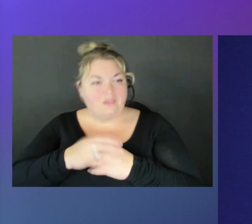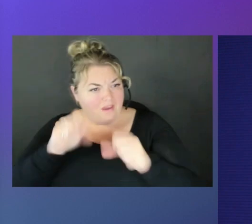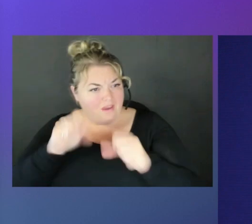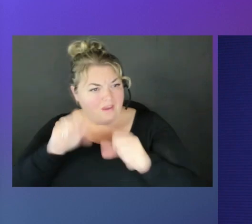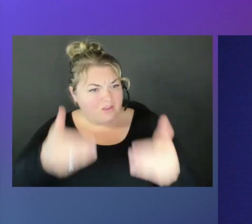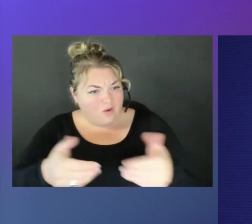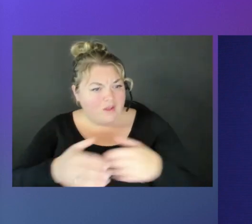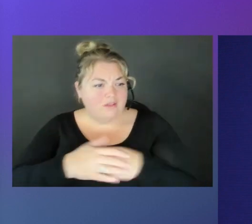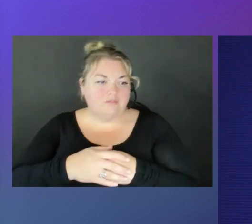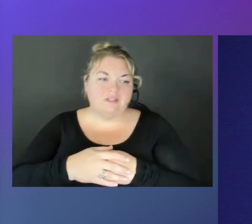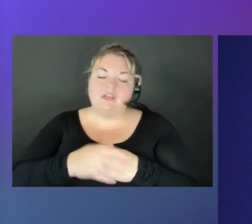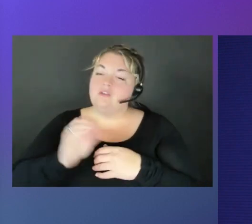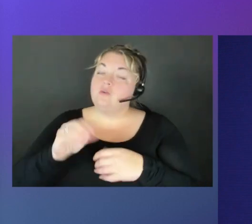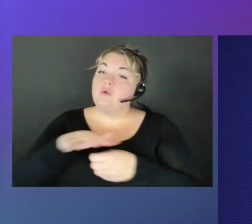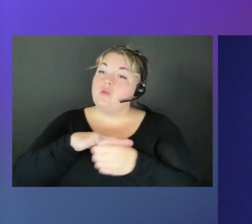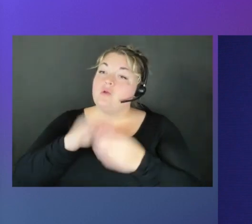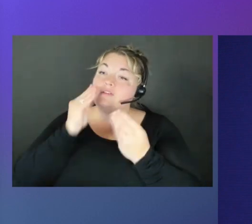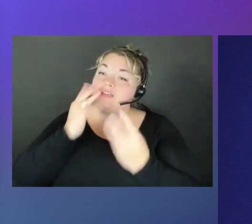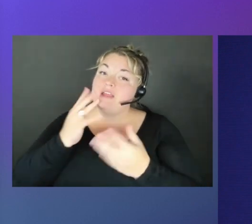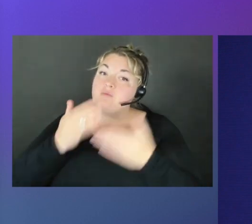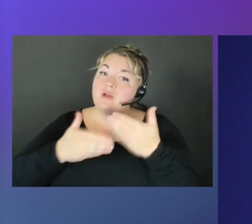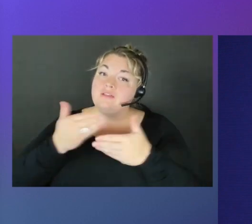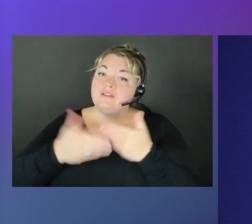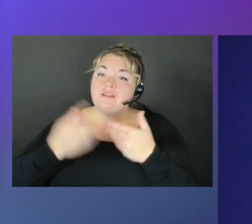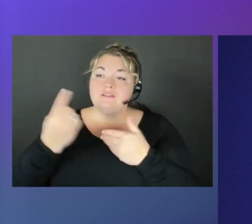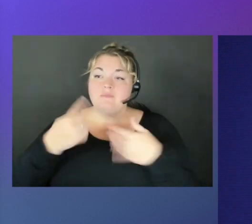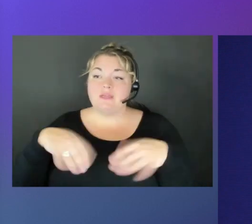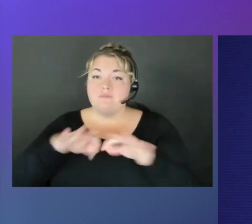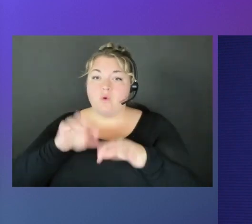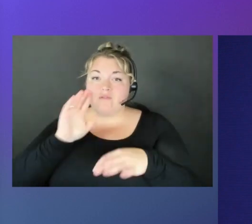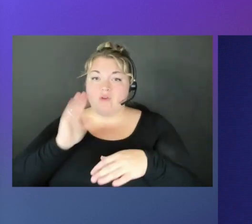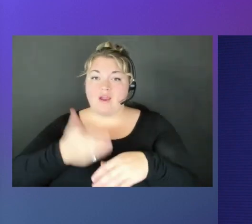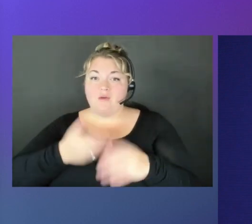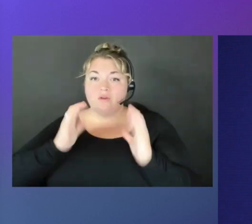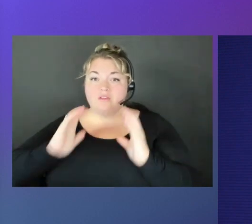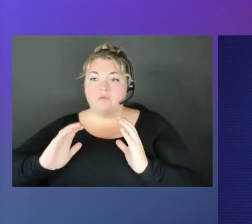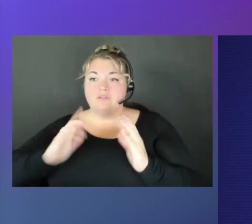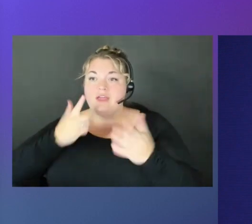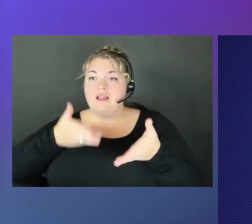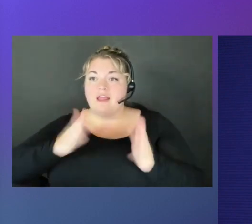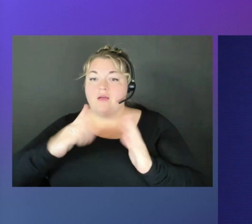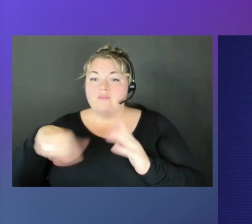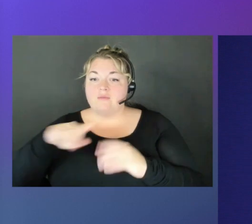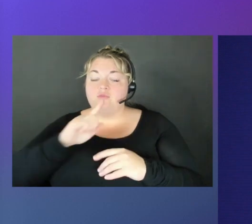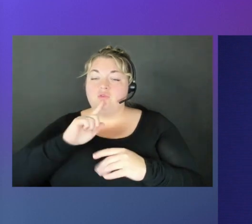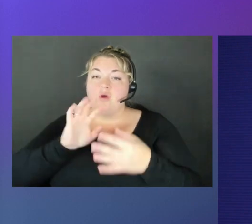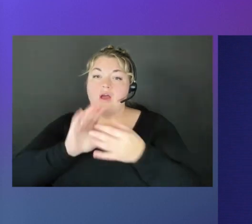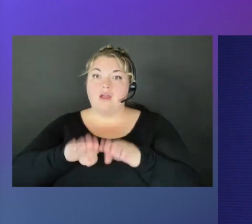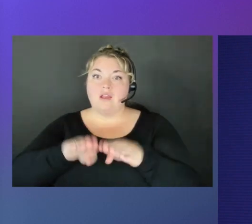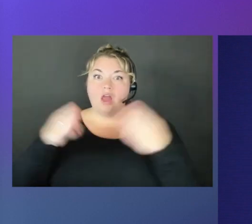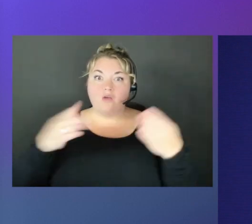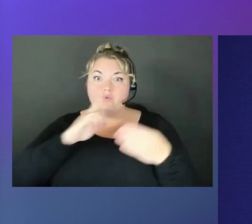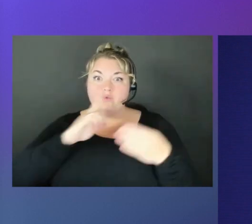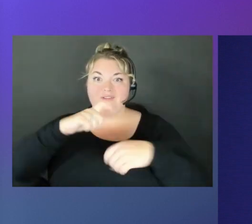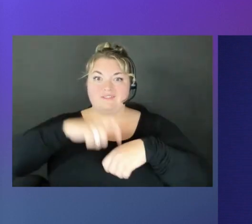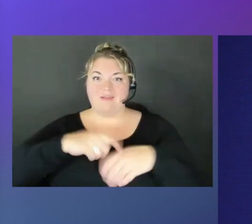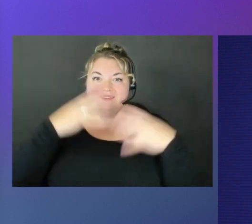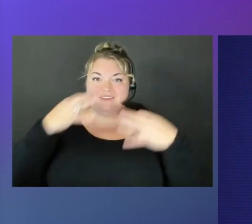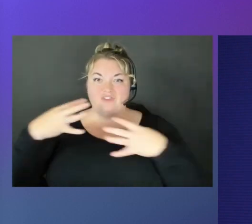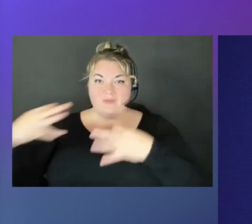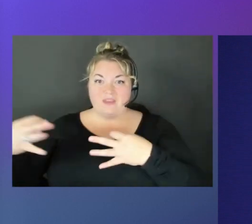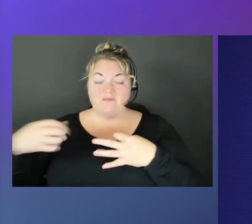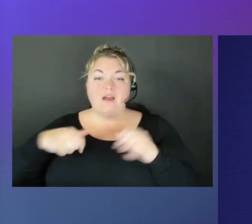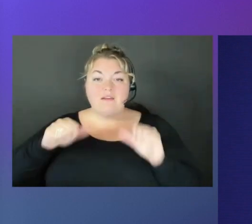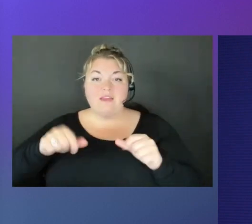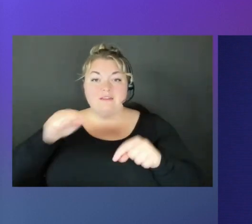data processing is something that's important for our customers because it allows them to unlock real-time decision making. Okay. So I can take a step back